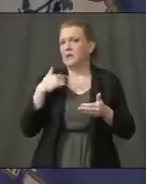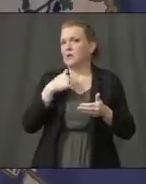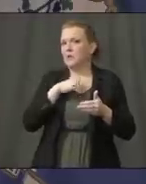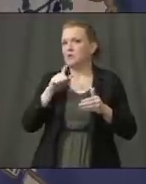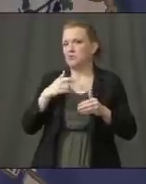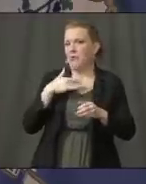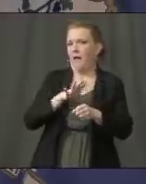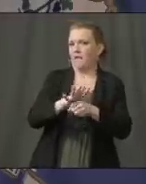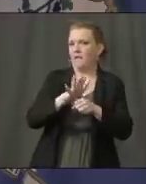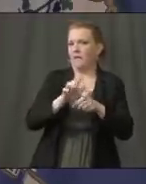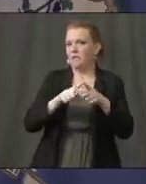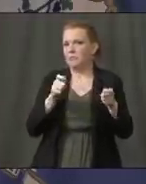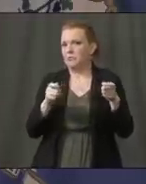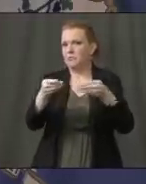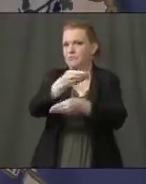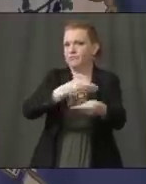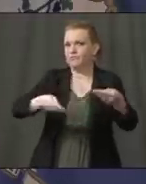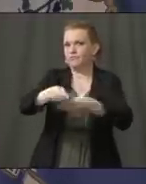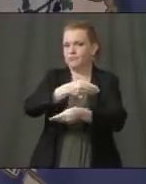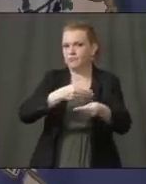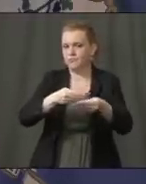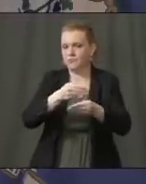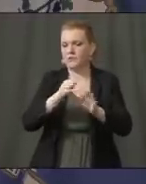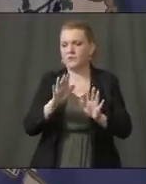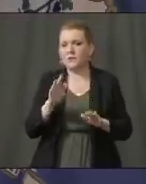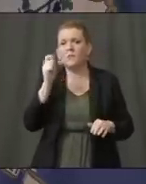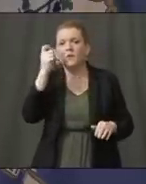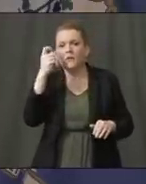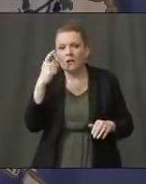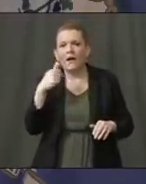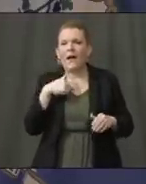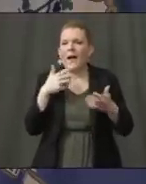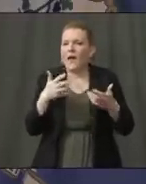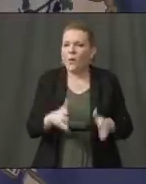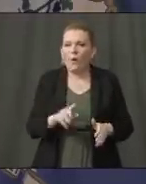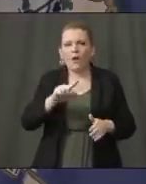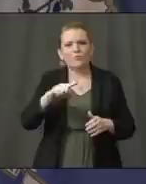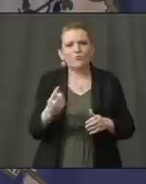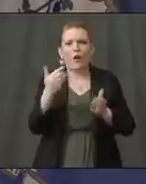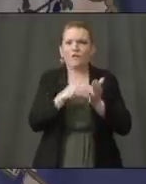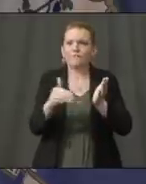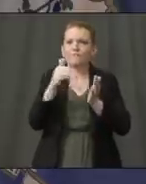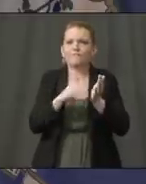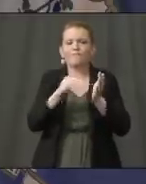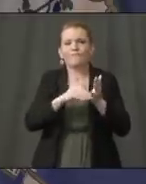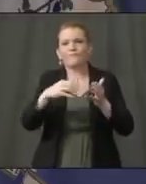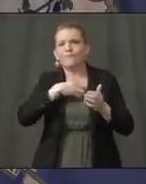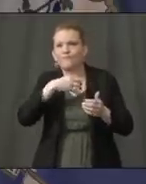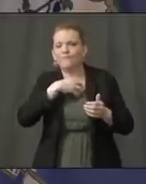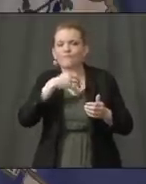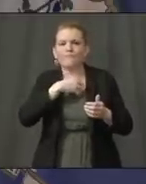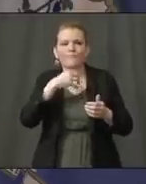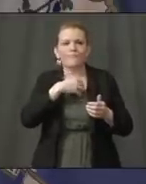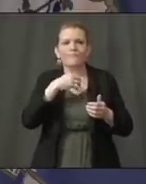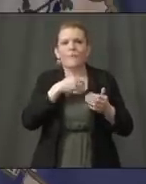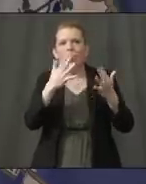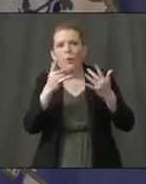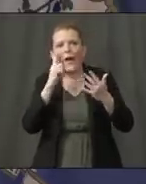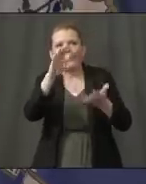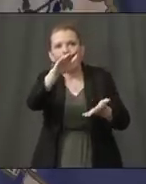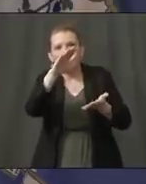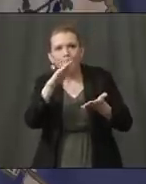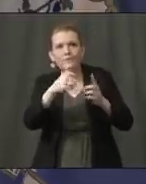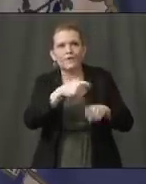But I'm tired of just complaining about getting product from the Chinese, complaining about getting product from